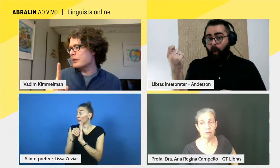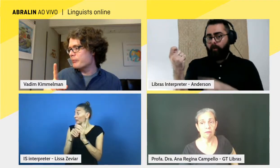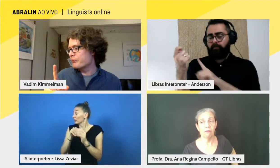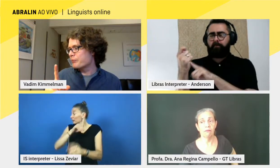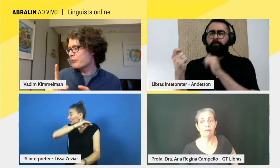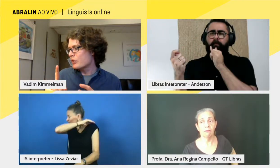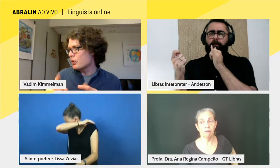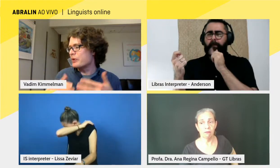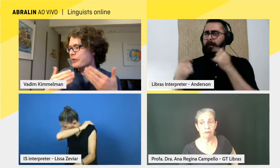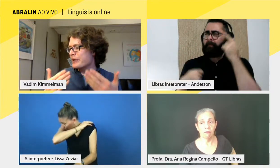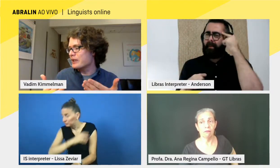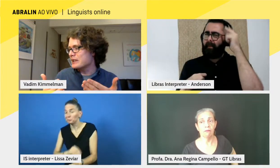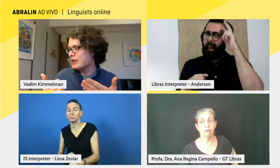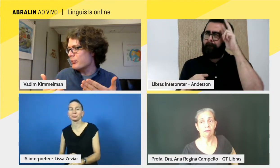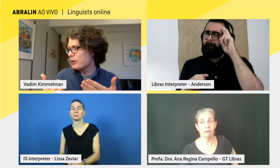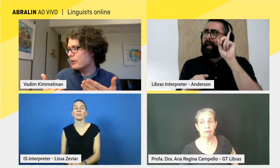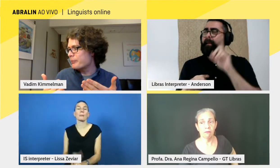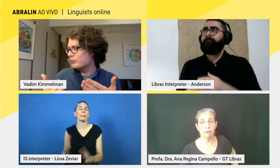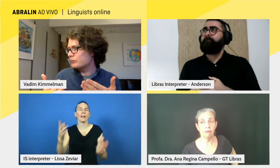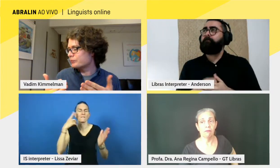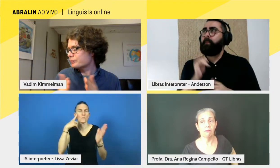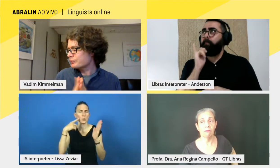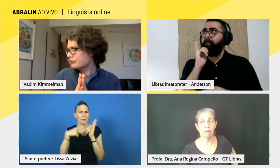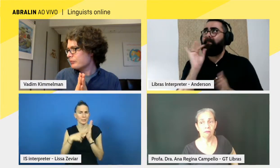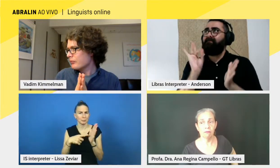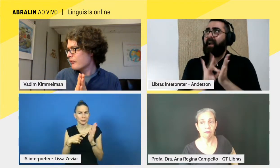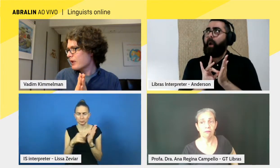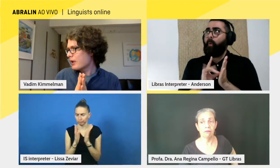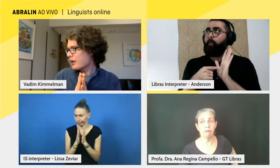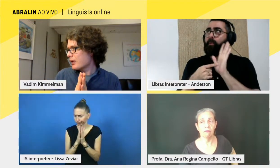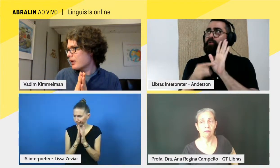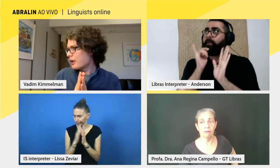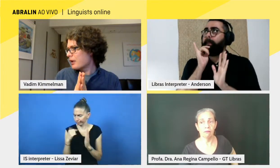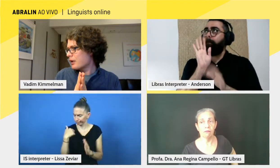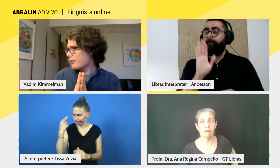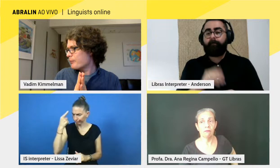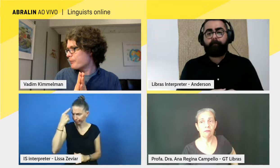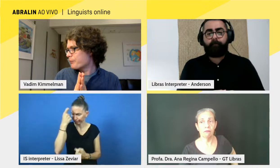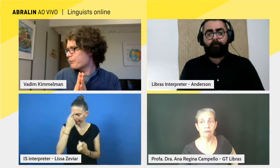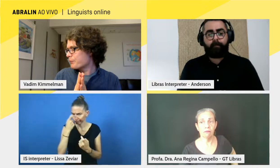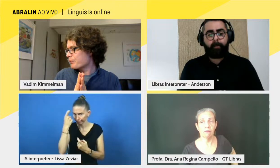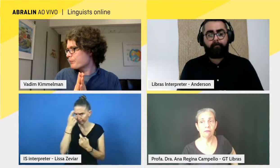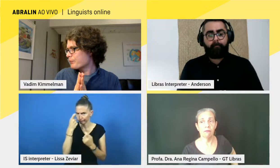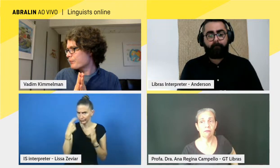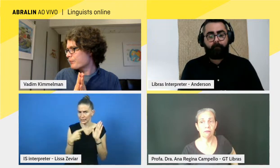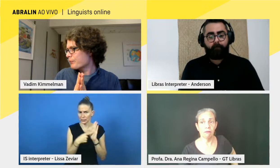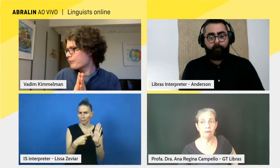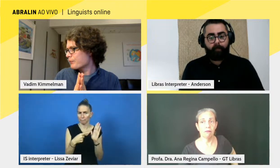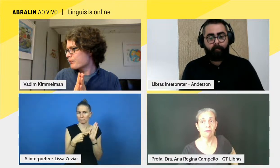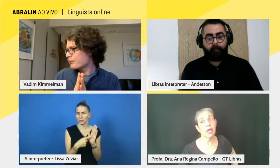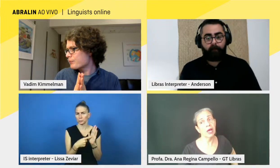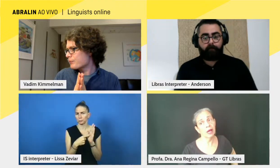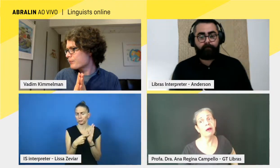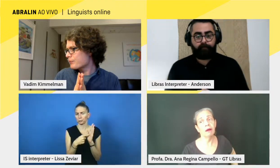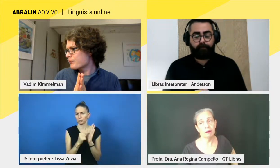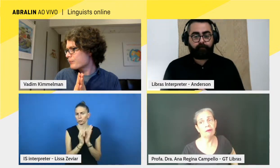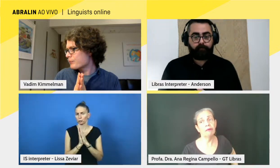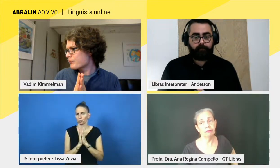let me think of a real example. Um,